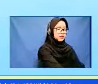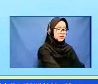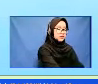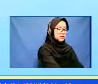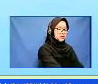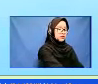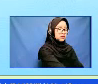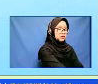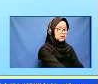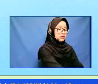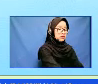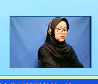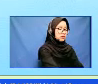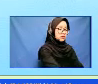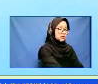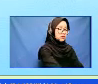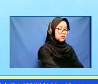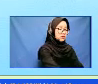and also thank you, Ibo Laura,